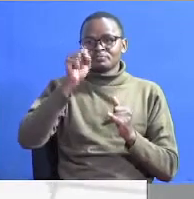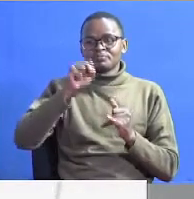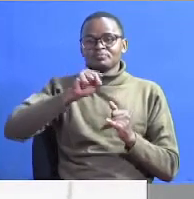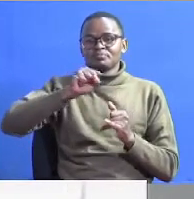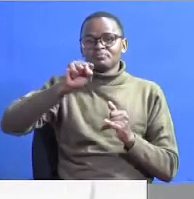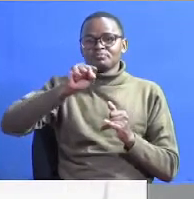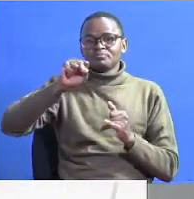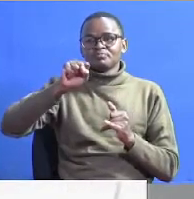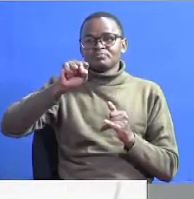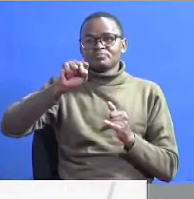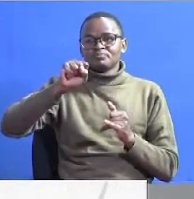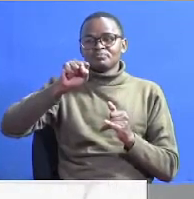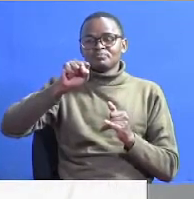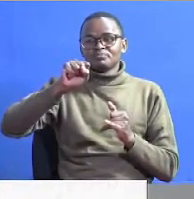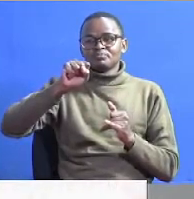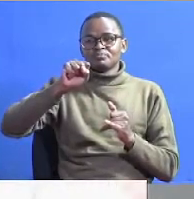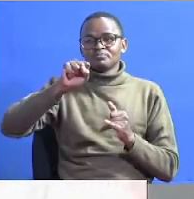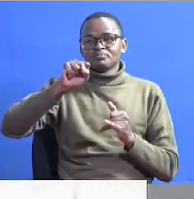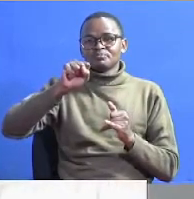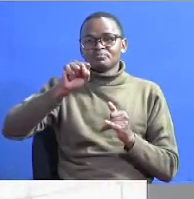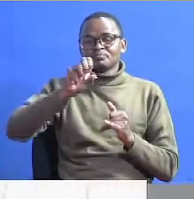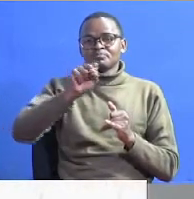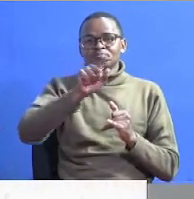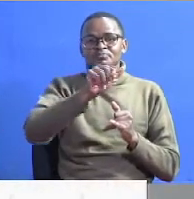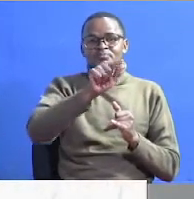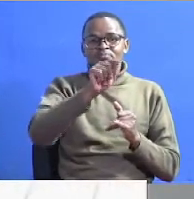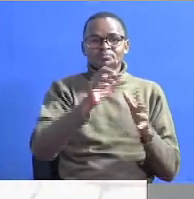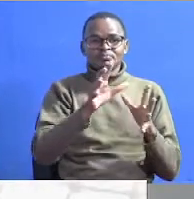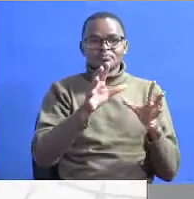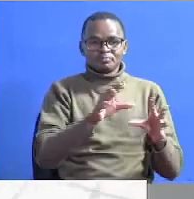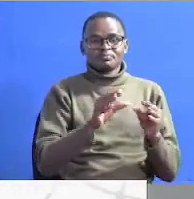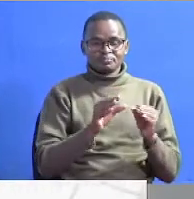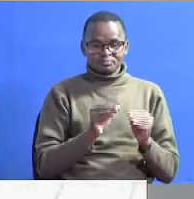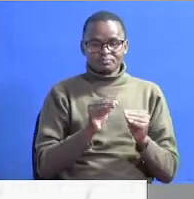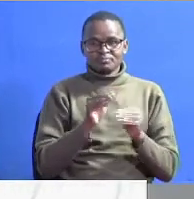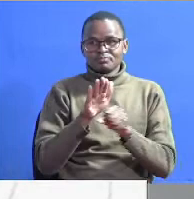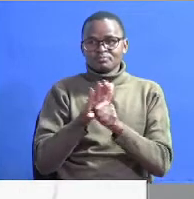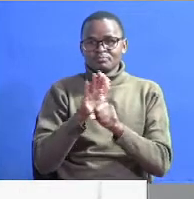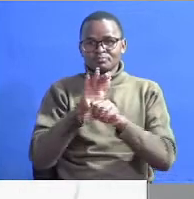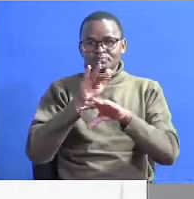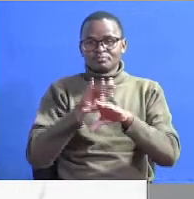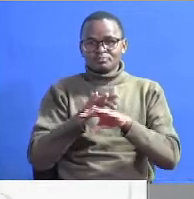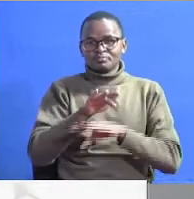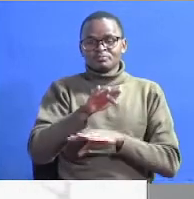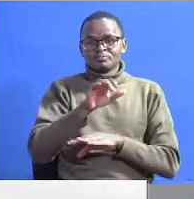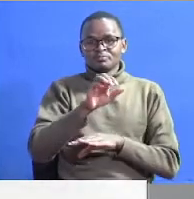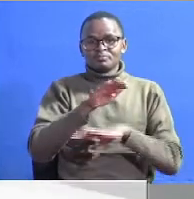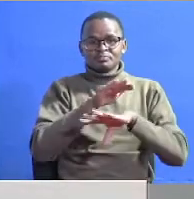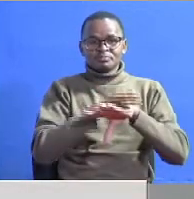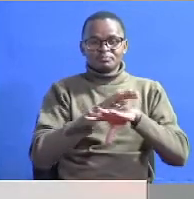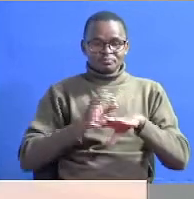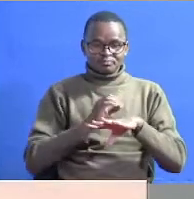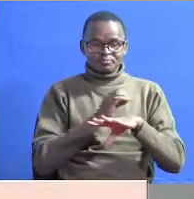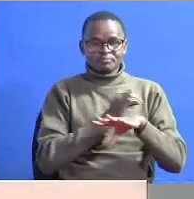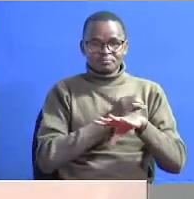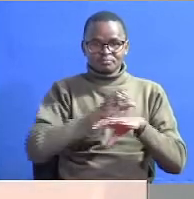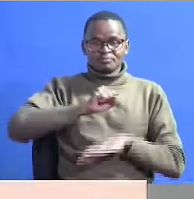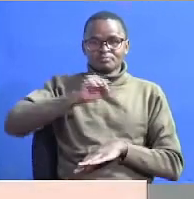political, what we call state capture, which brought a lot of effects on our